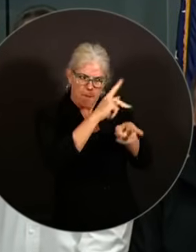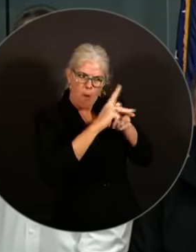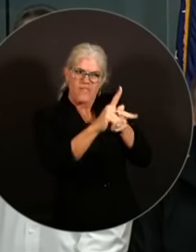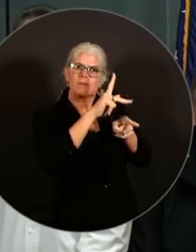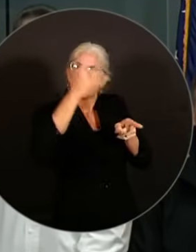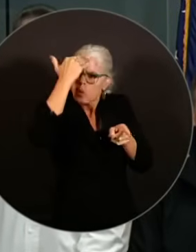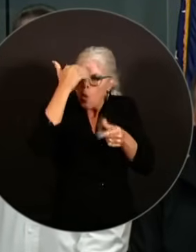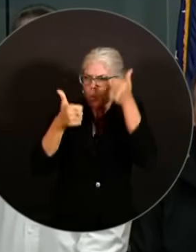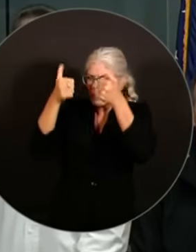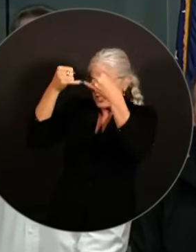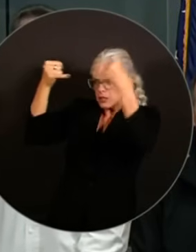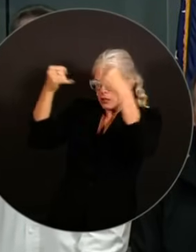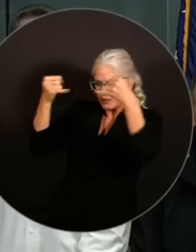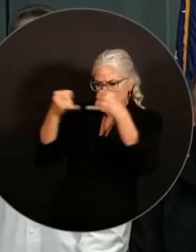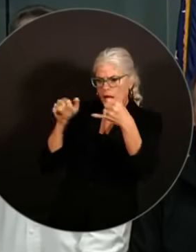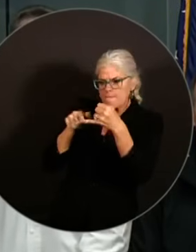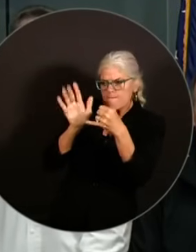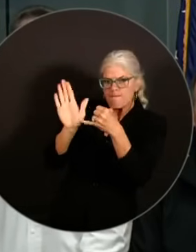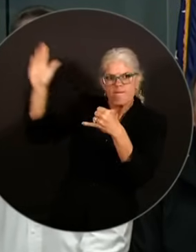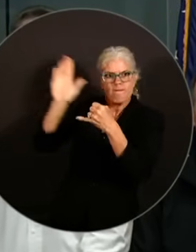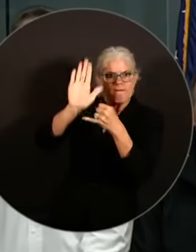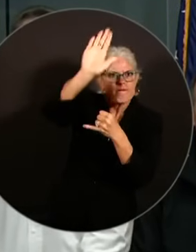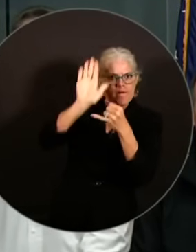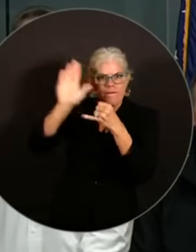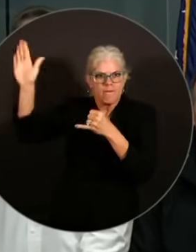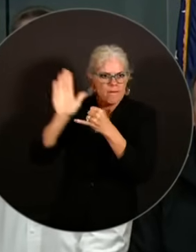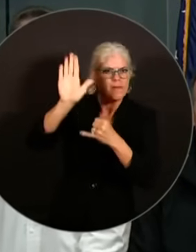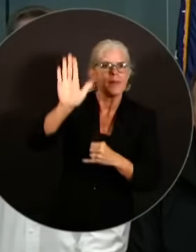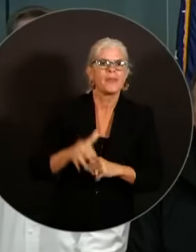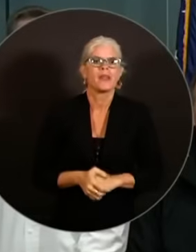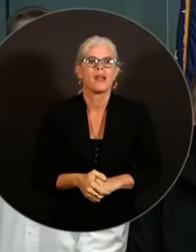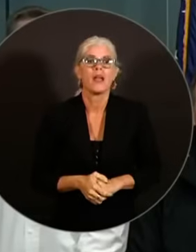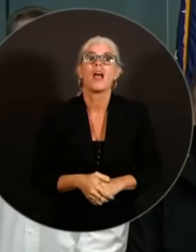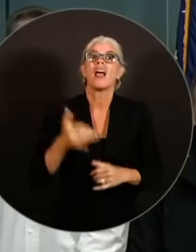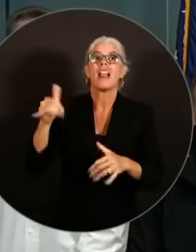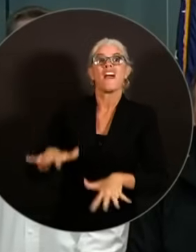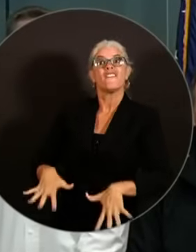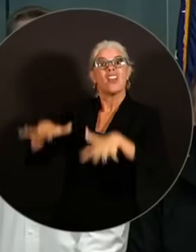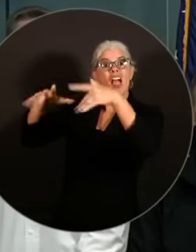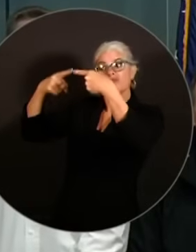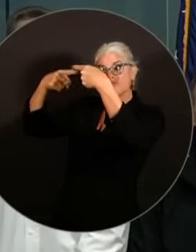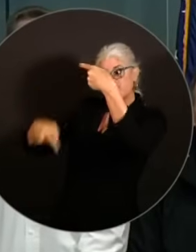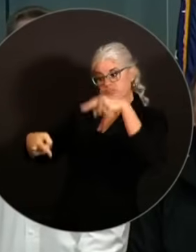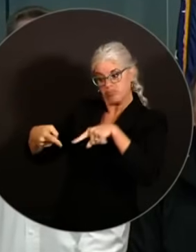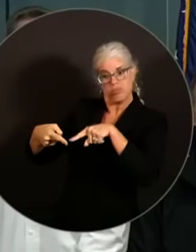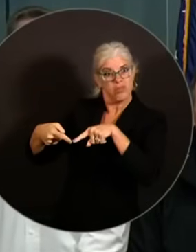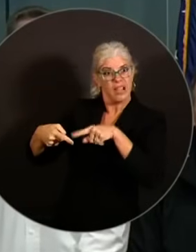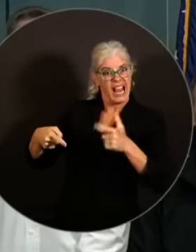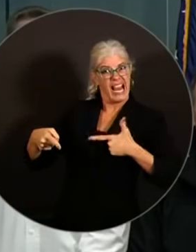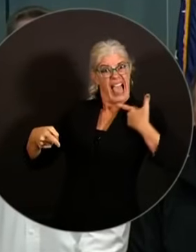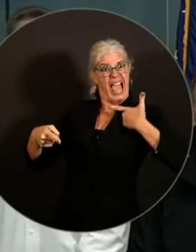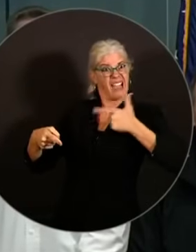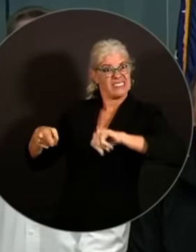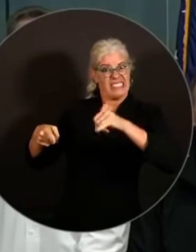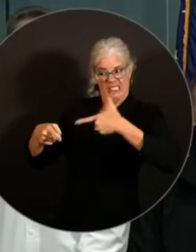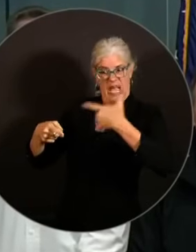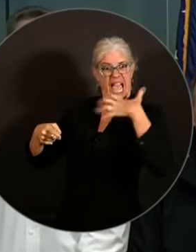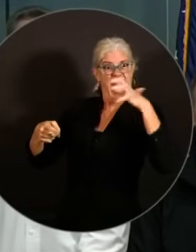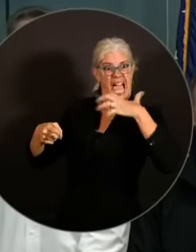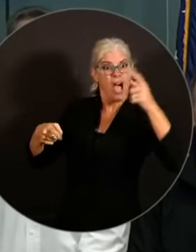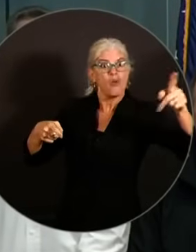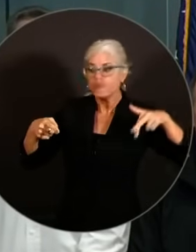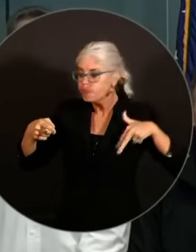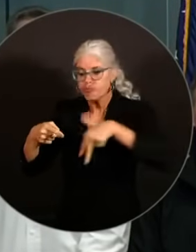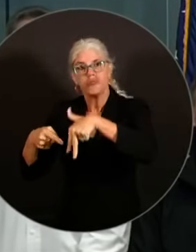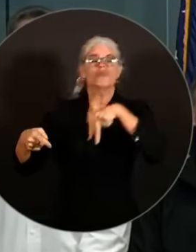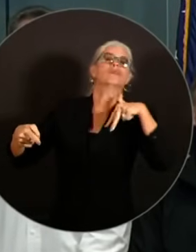still dangerous due to flooding, debris, and potential downlines. Do not risk it. Let our crews get out there and get everything back up and running. For assistance after